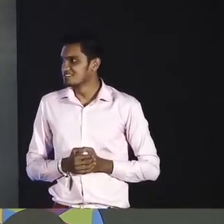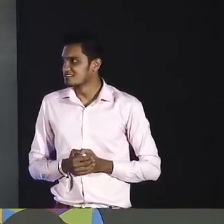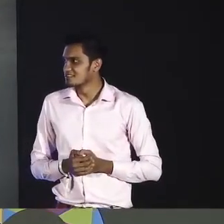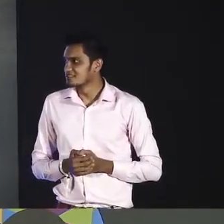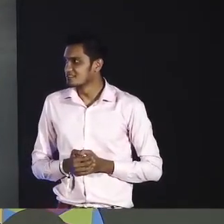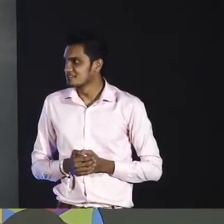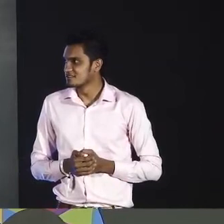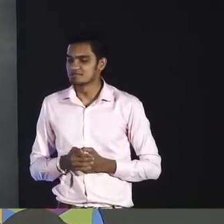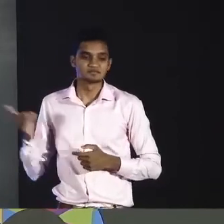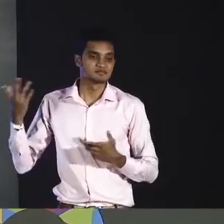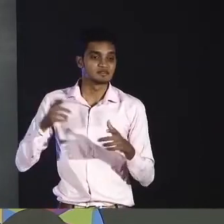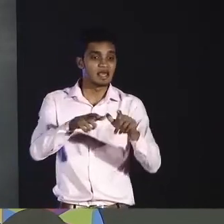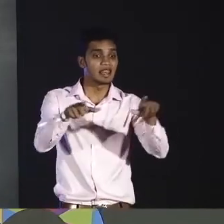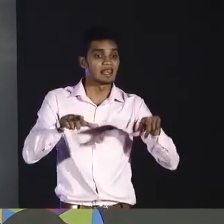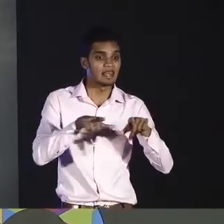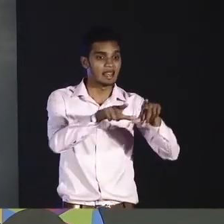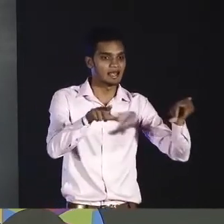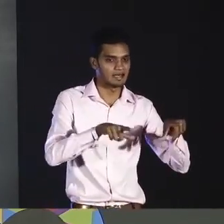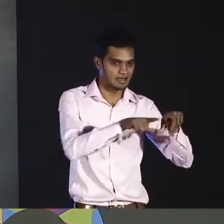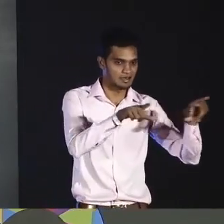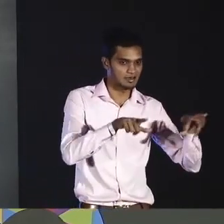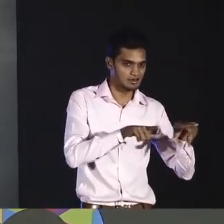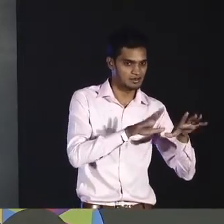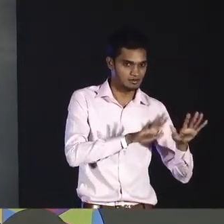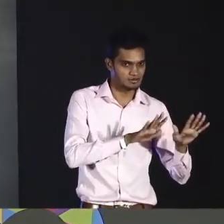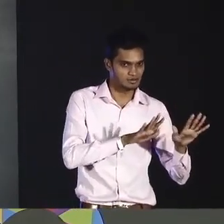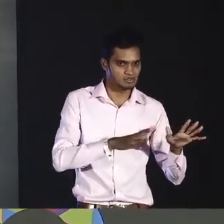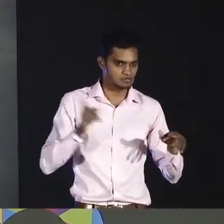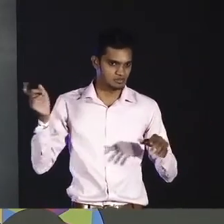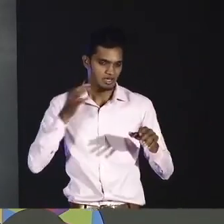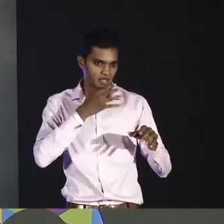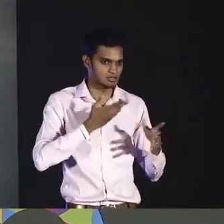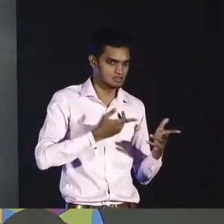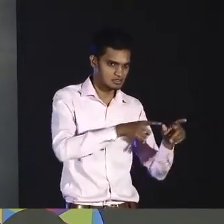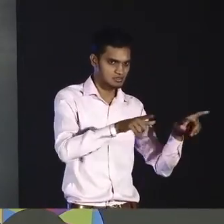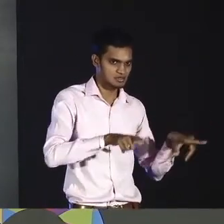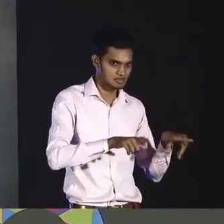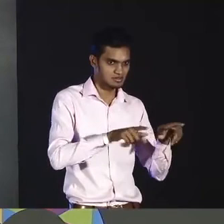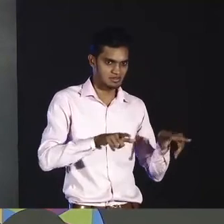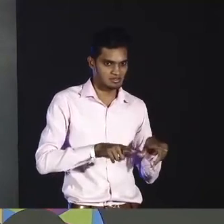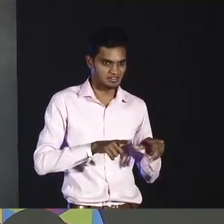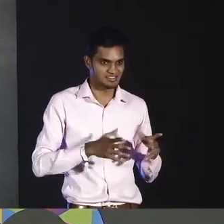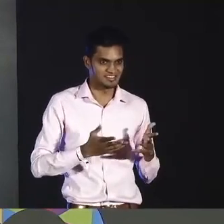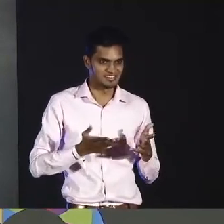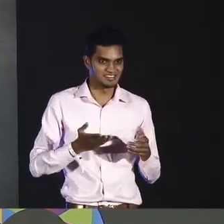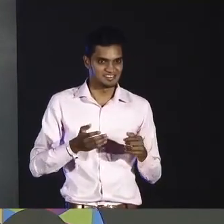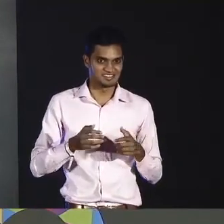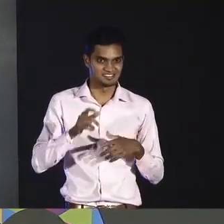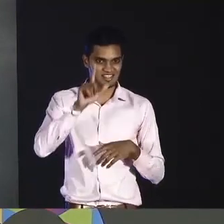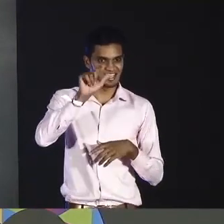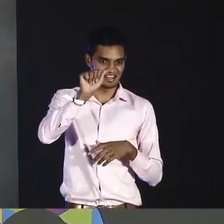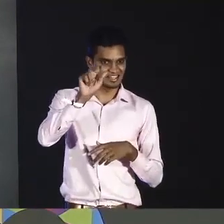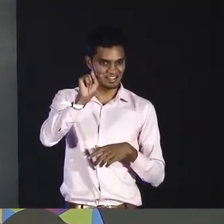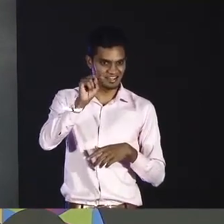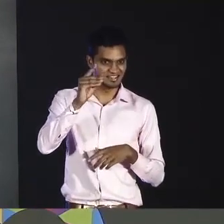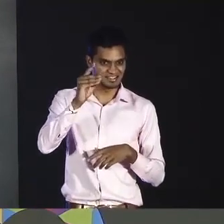holder. I had asked somebody to read it. It said, you have landed, but have you arrived? And I want to ask you the same question. You have